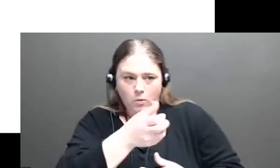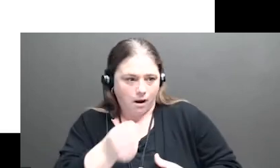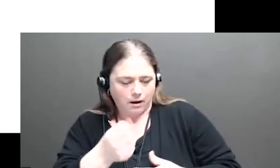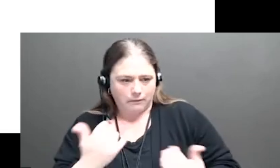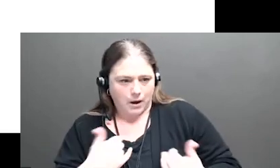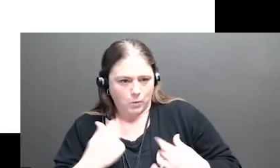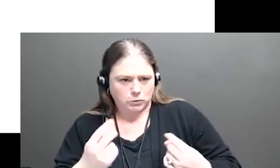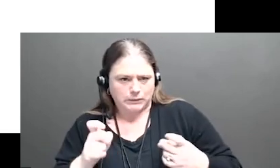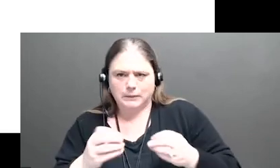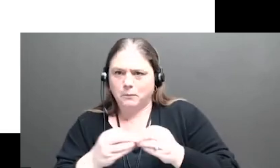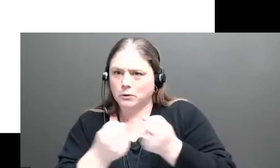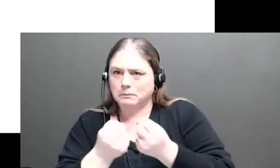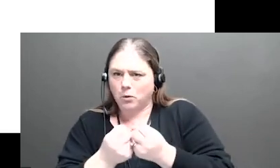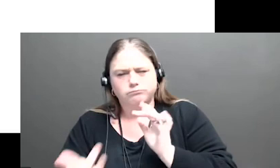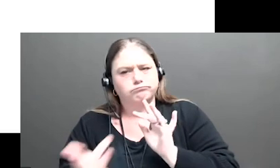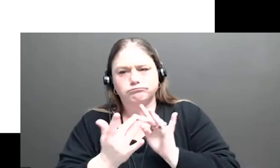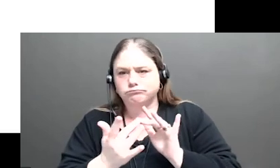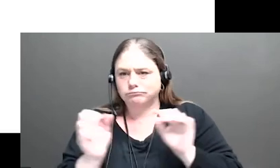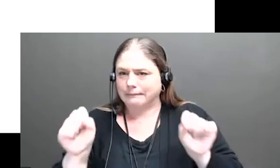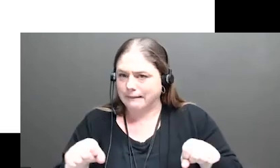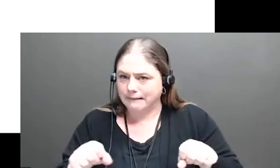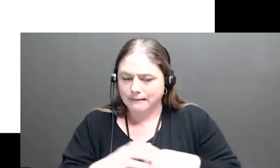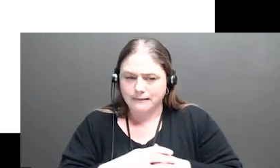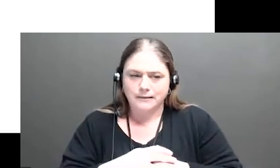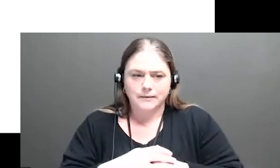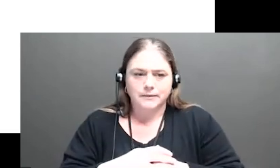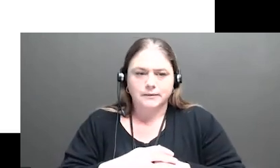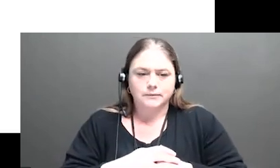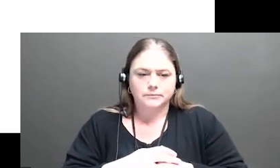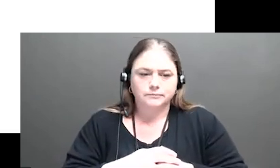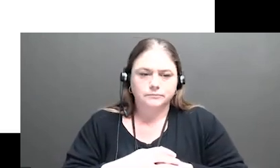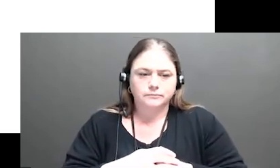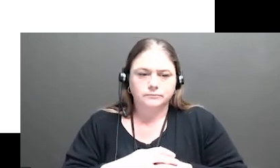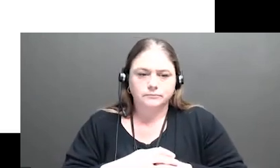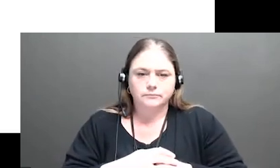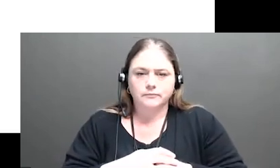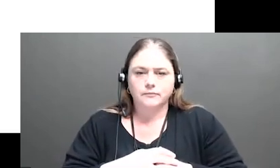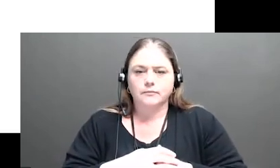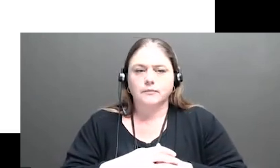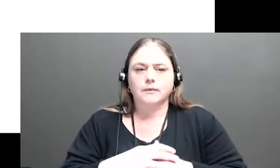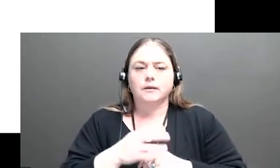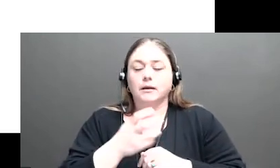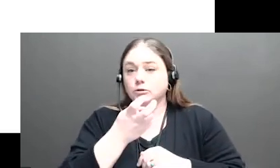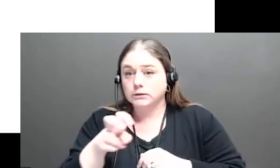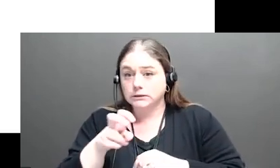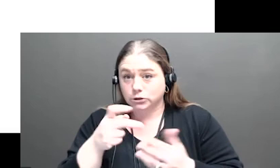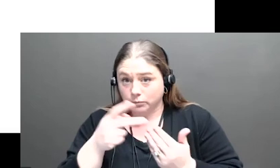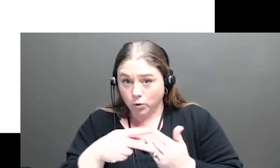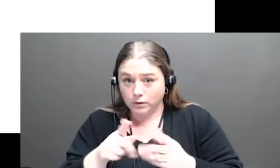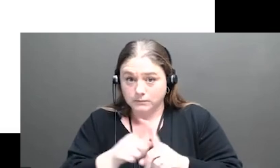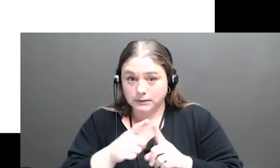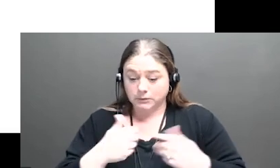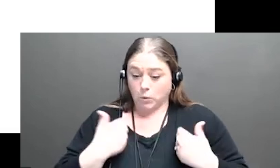should come as no surprise for most of this audience that inconsistent transitional supports programming, such as programs like Youth of the